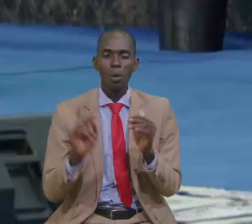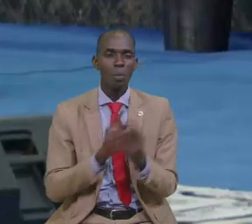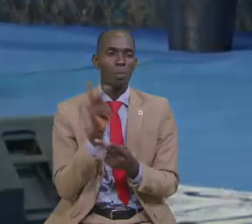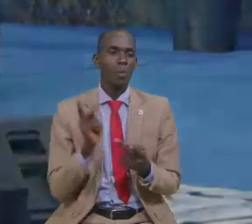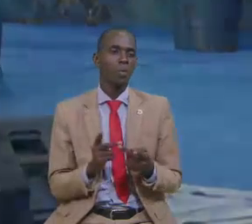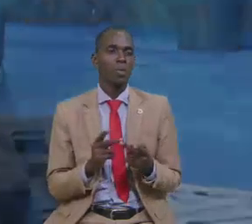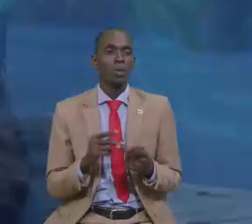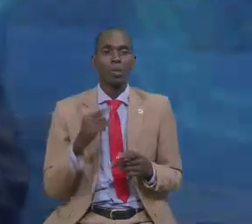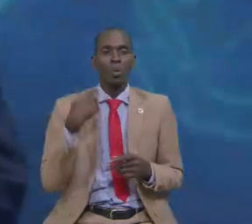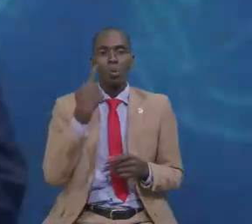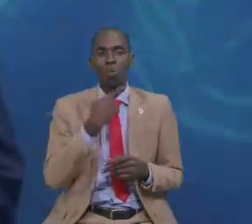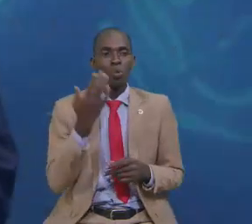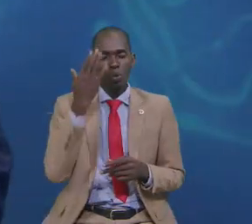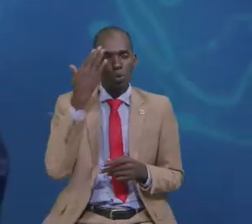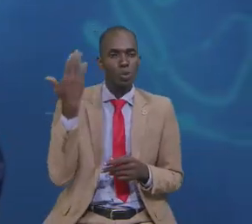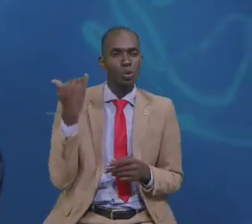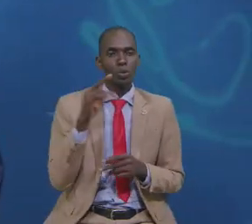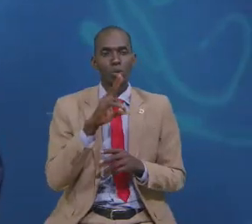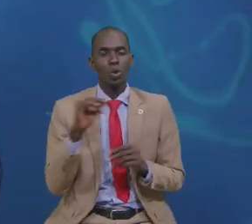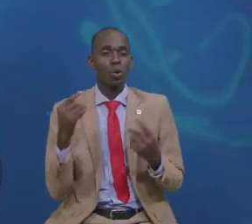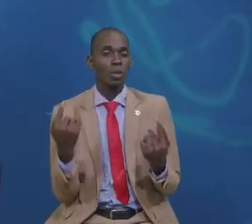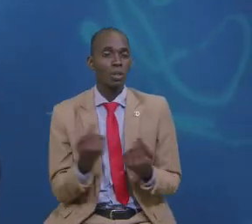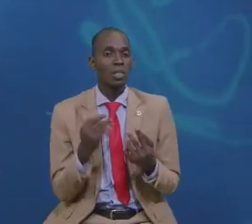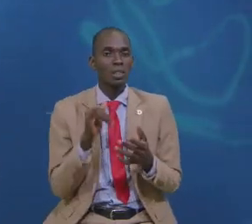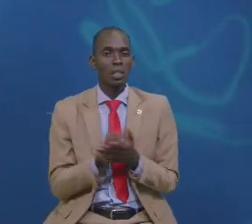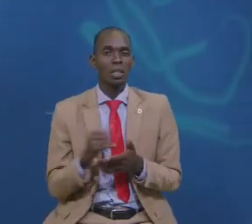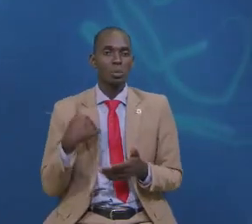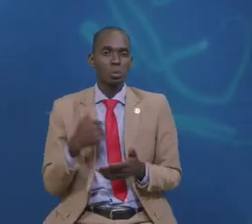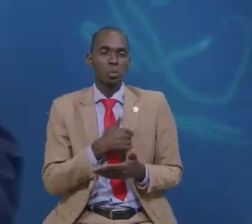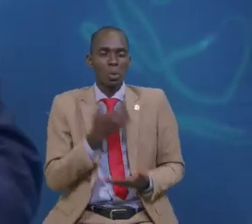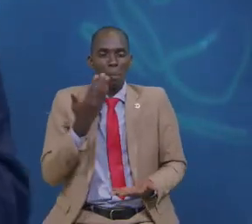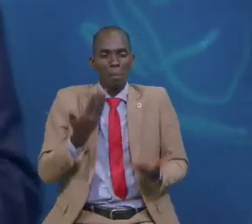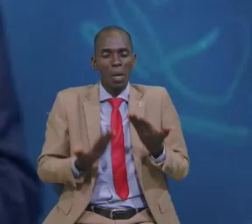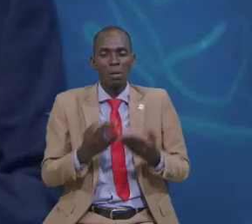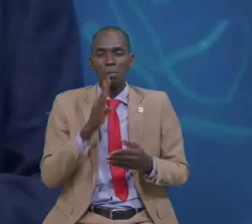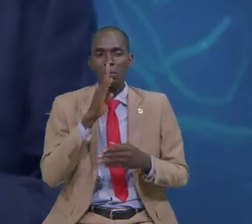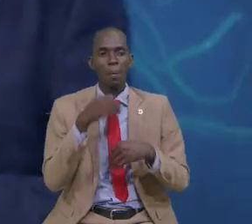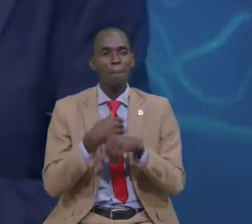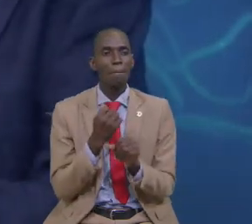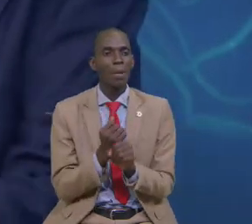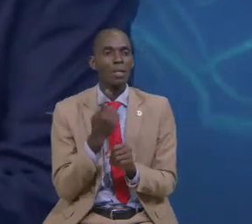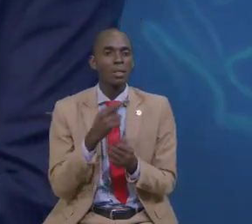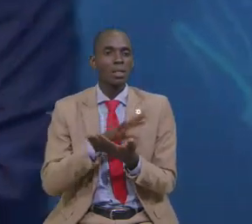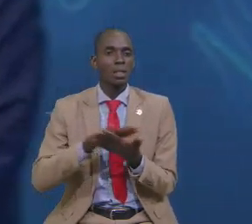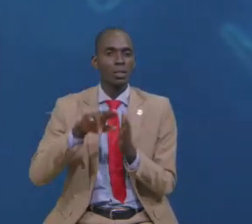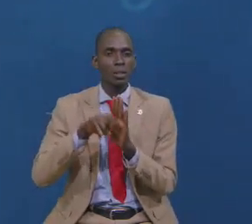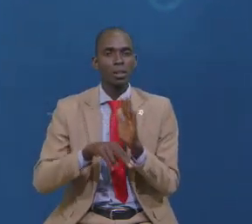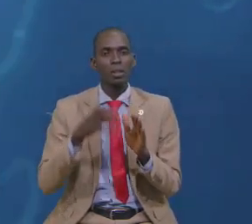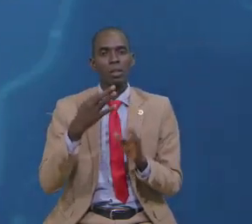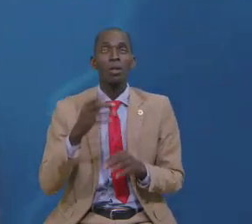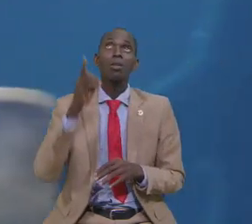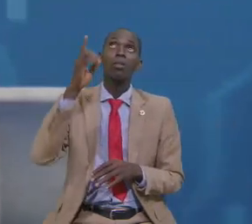knew no sinner that we might be made your righteousness of